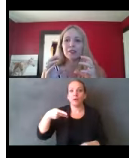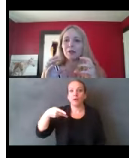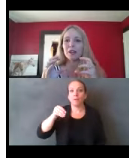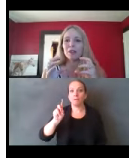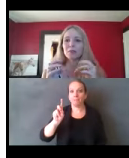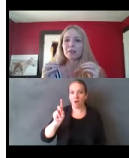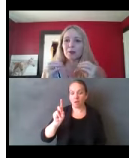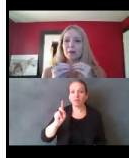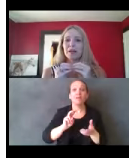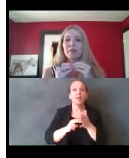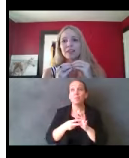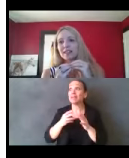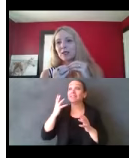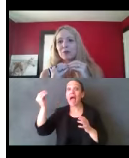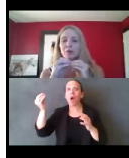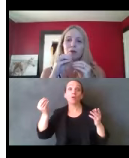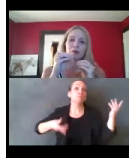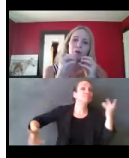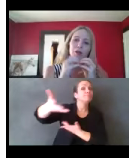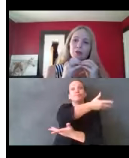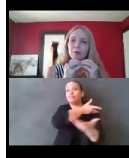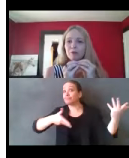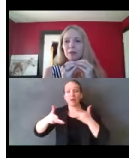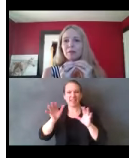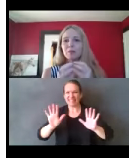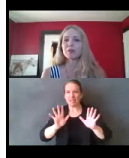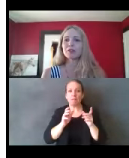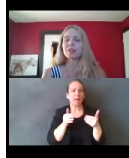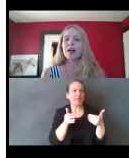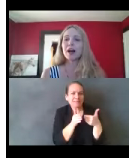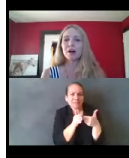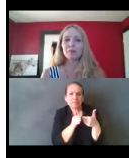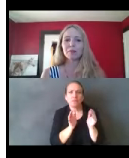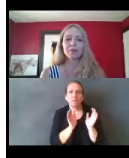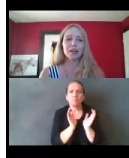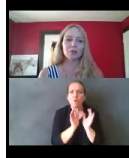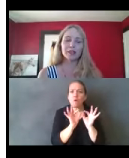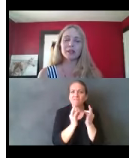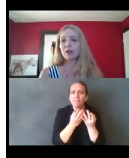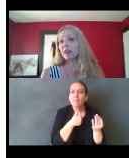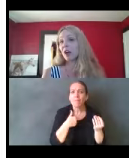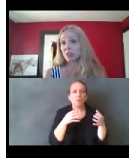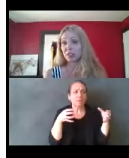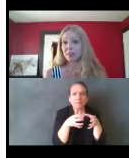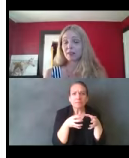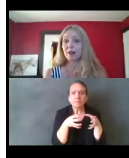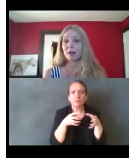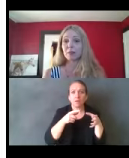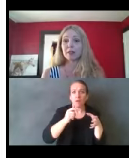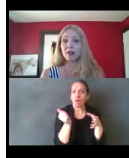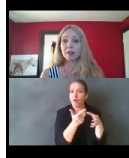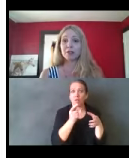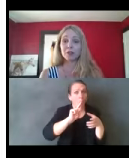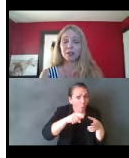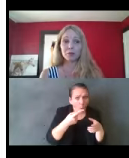associating with anyone else, but they're maybe having a neighbor or one group of family members that are being very cautious